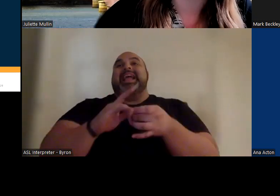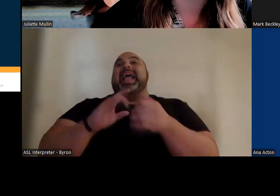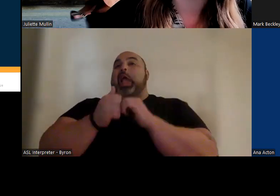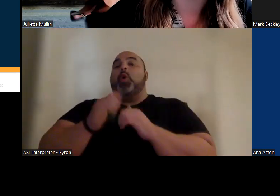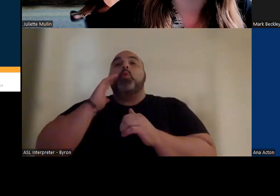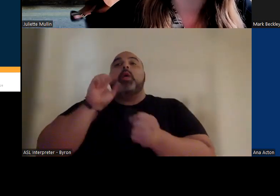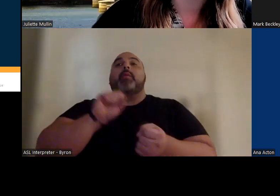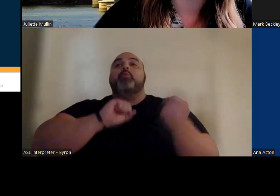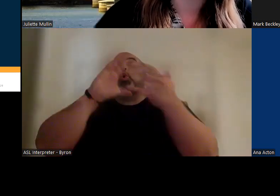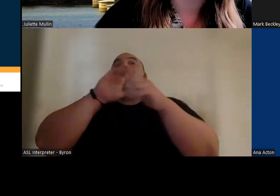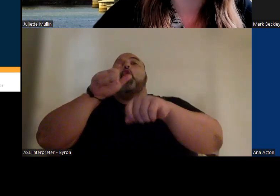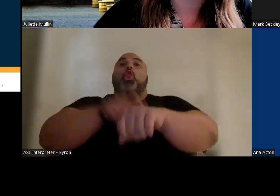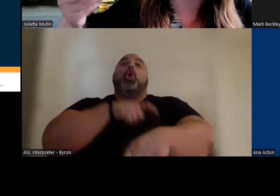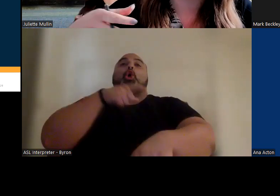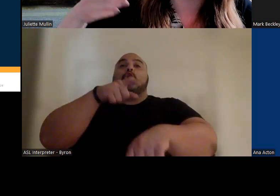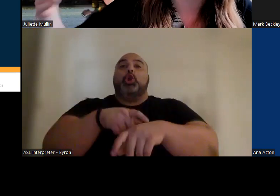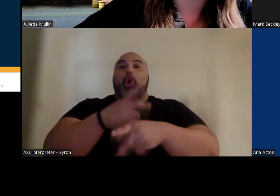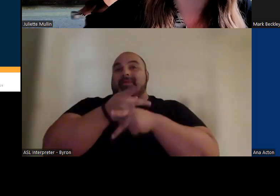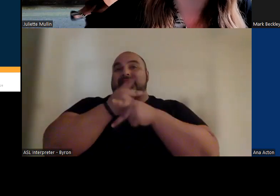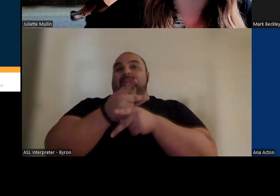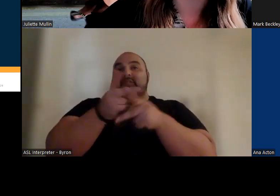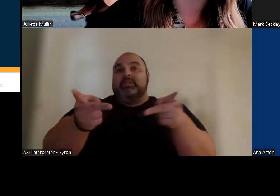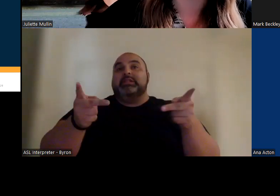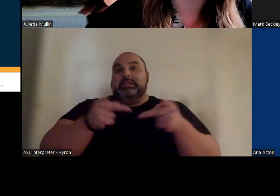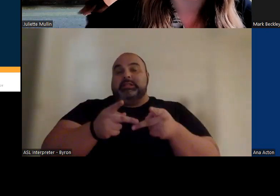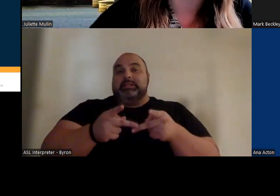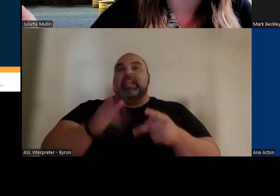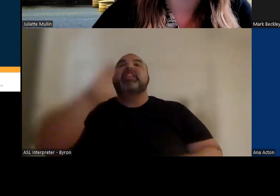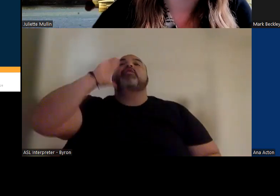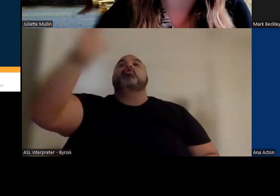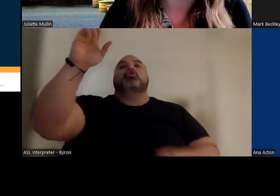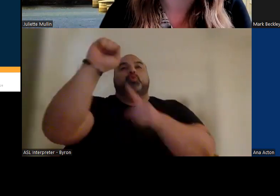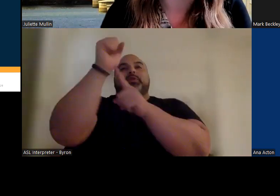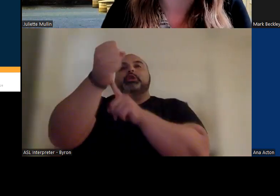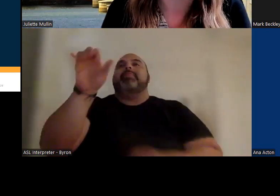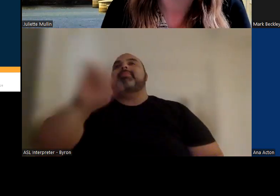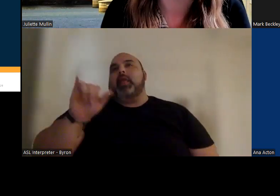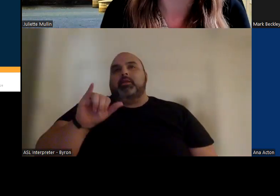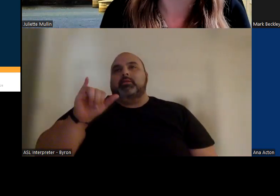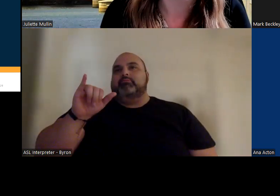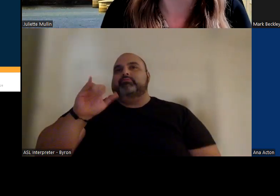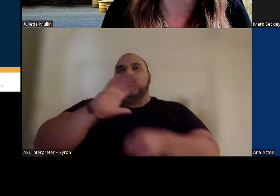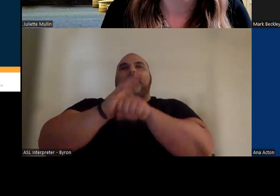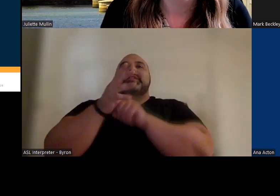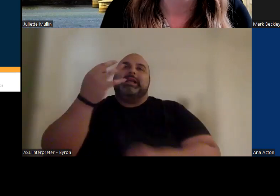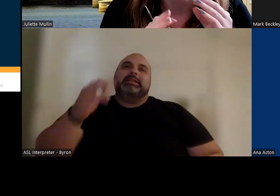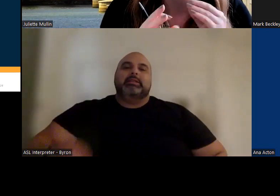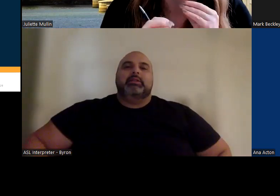long-term care facility visitation in a future situation like the COVID-19 pandemic.